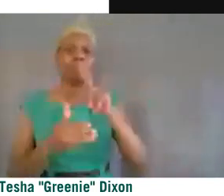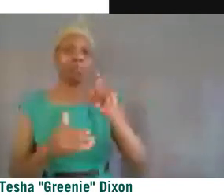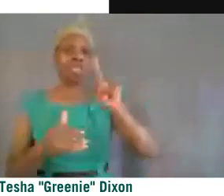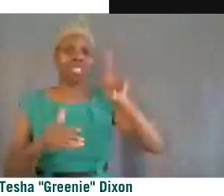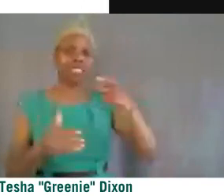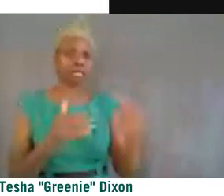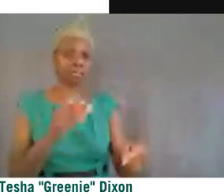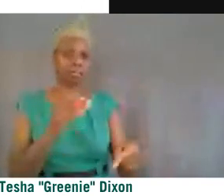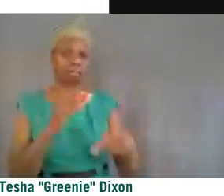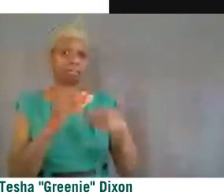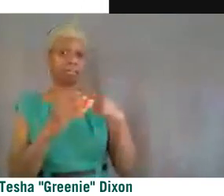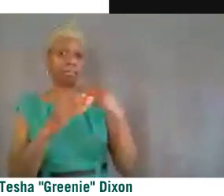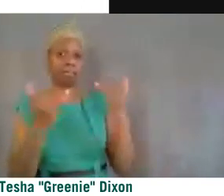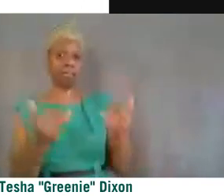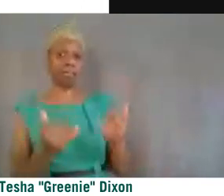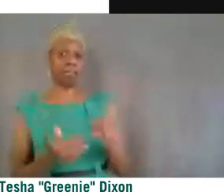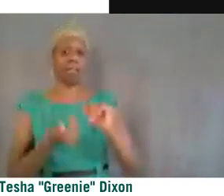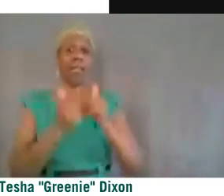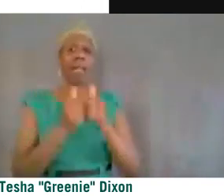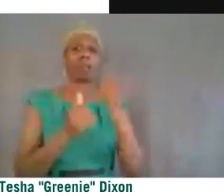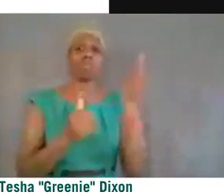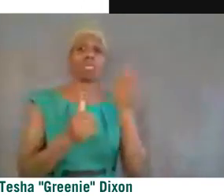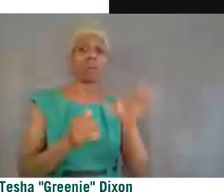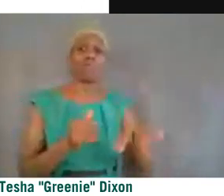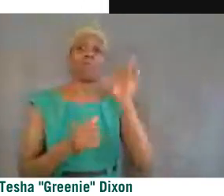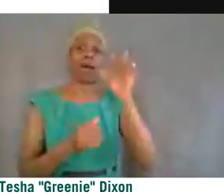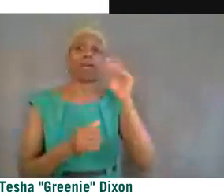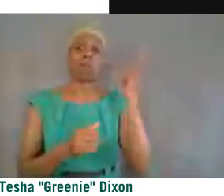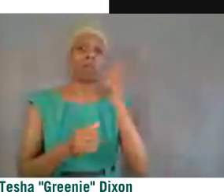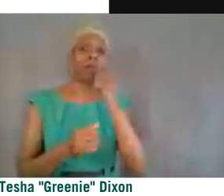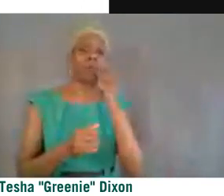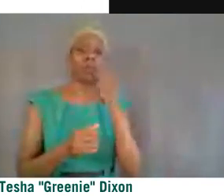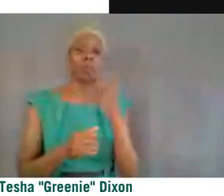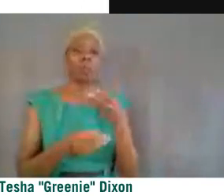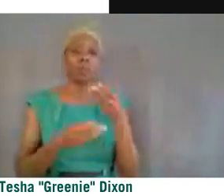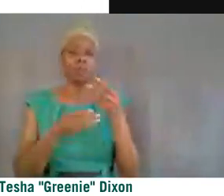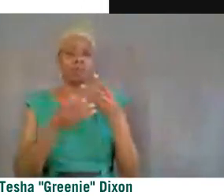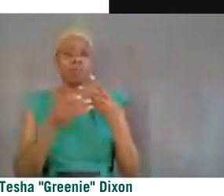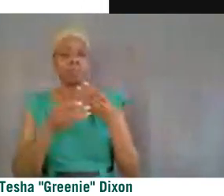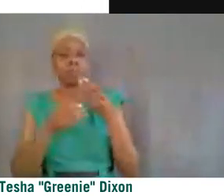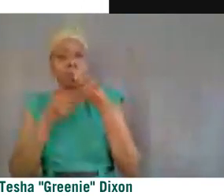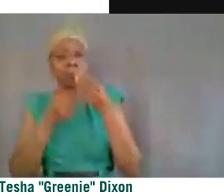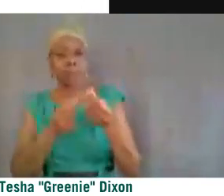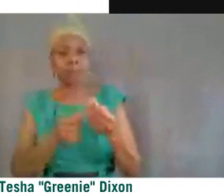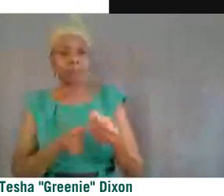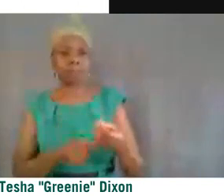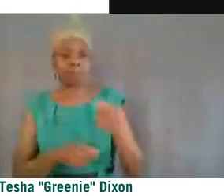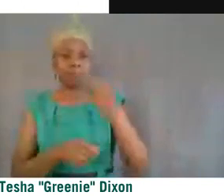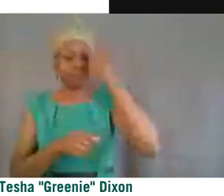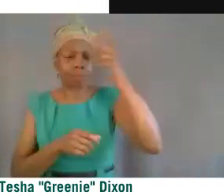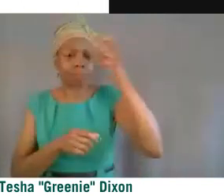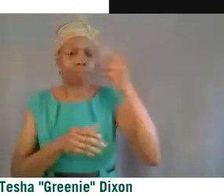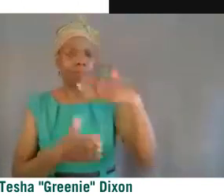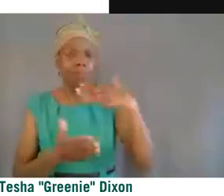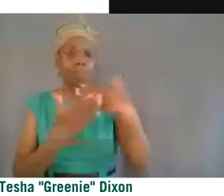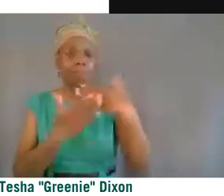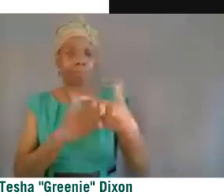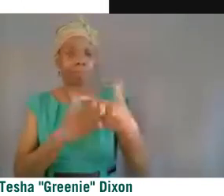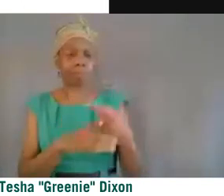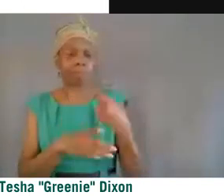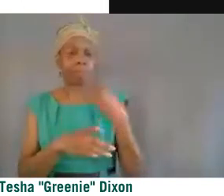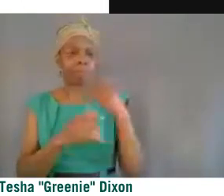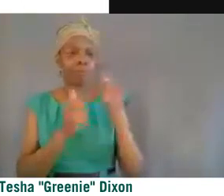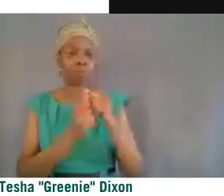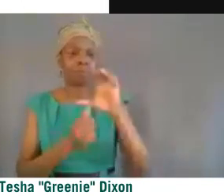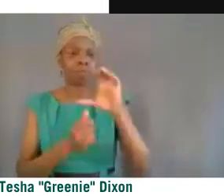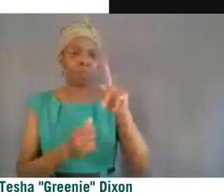So how does someone find somebody who is well versed in cerebral palsy? Because I think a lot of people find potentially some are not.